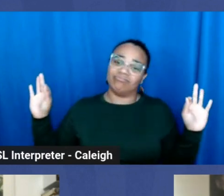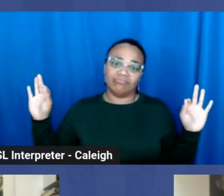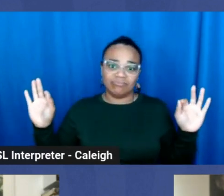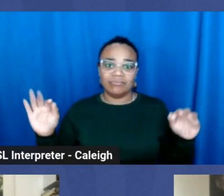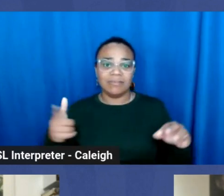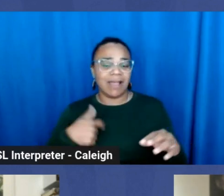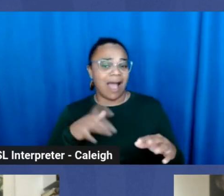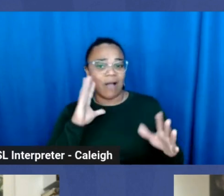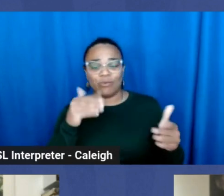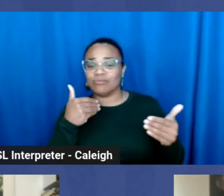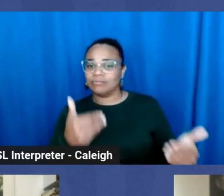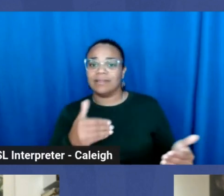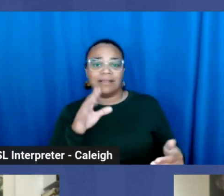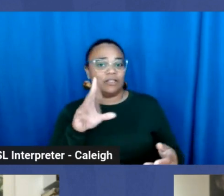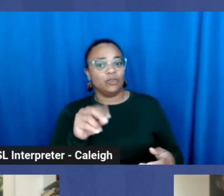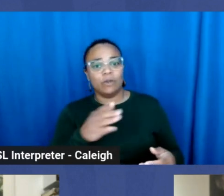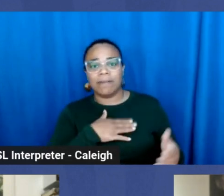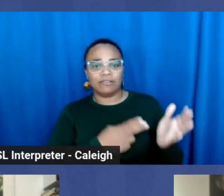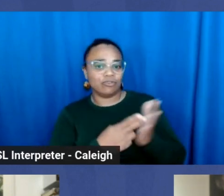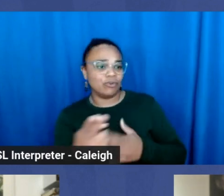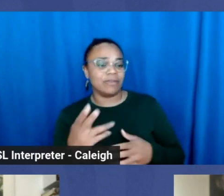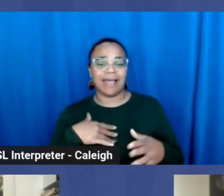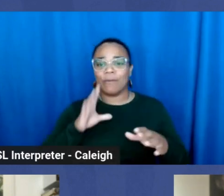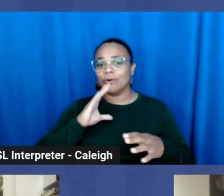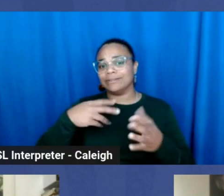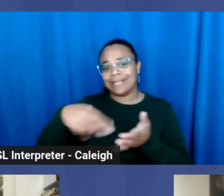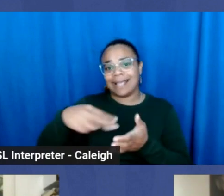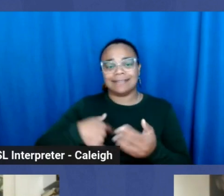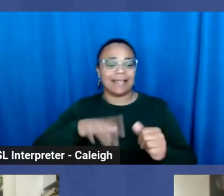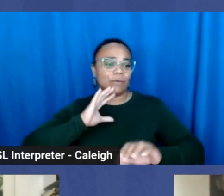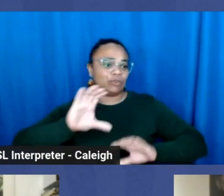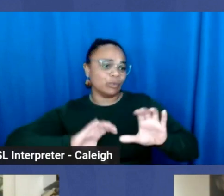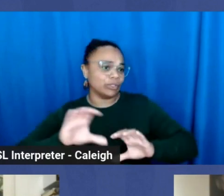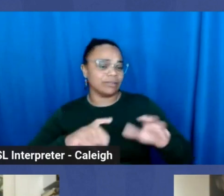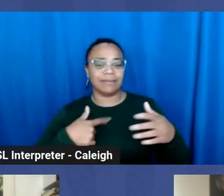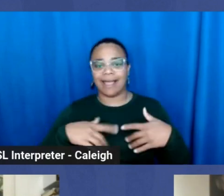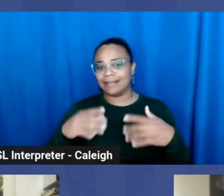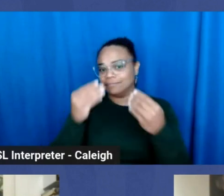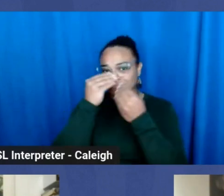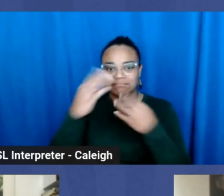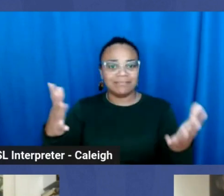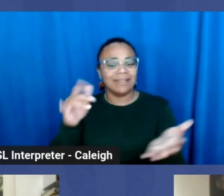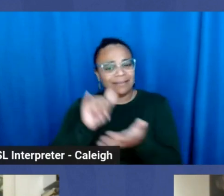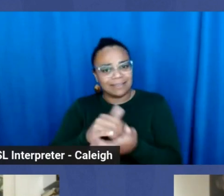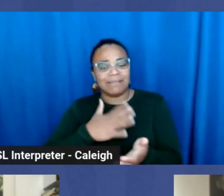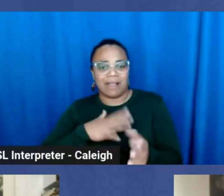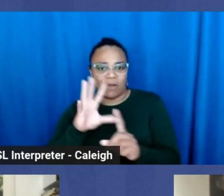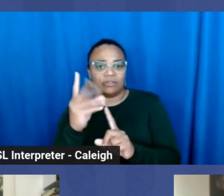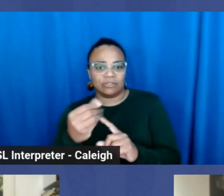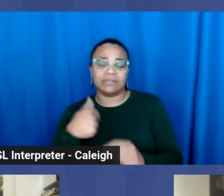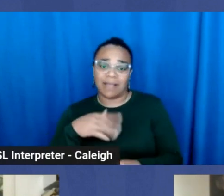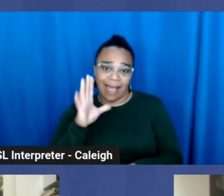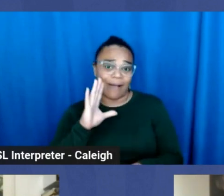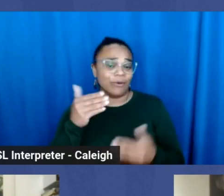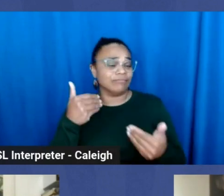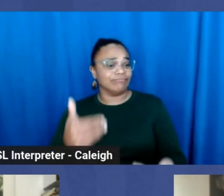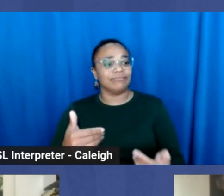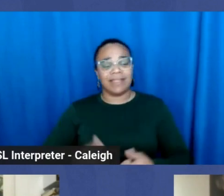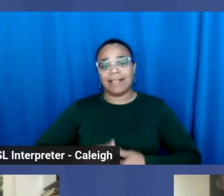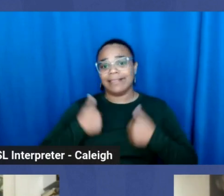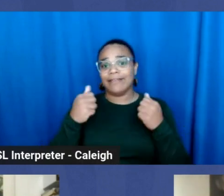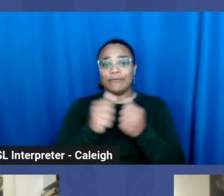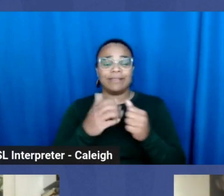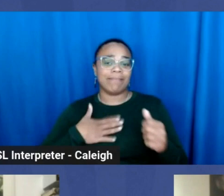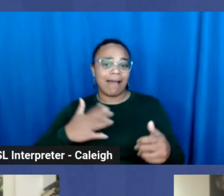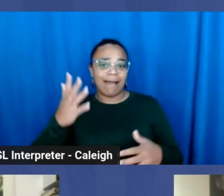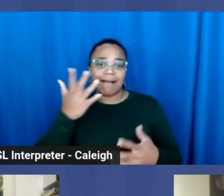going to dance. I'm going to twerk. I'm going to do all of that because guess what? It's a part of my culture. So I'm going to live in my color and live in my shine and